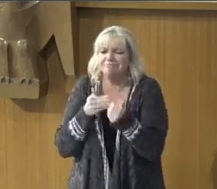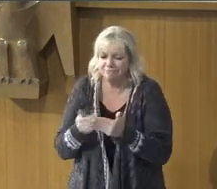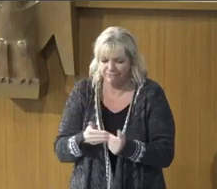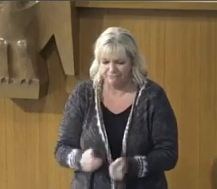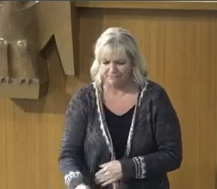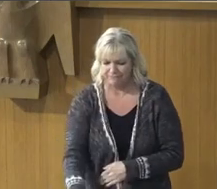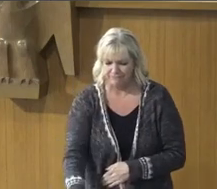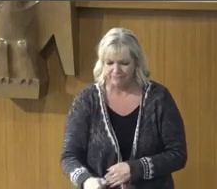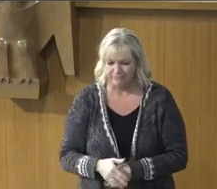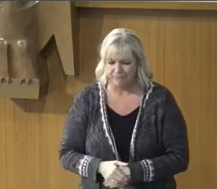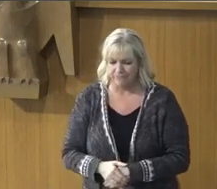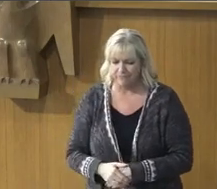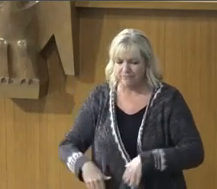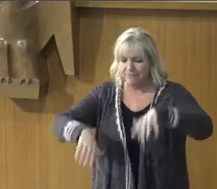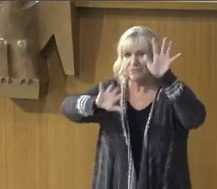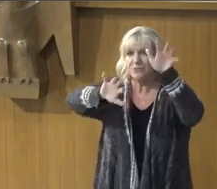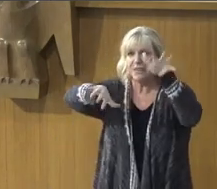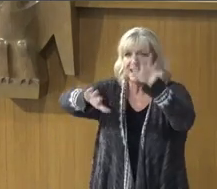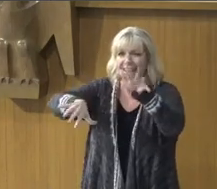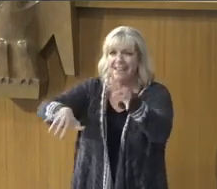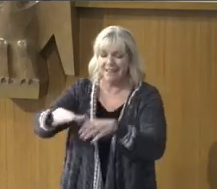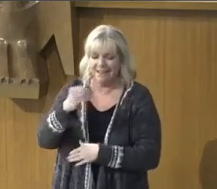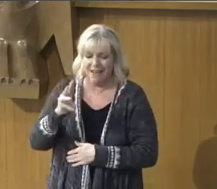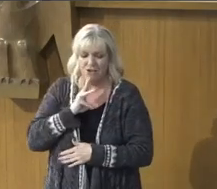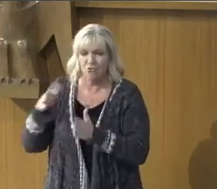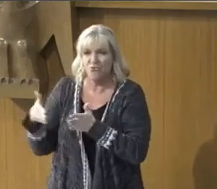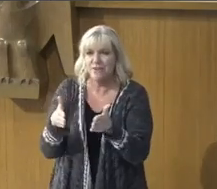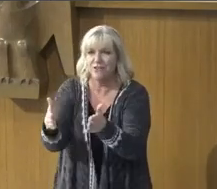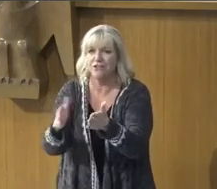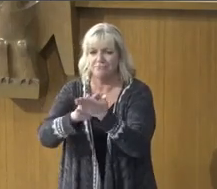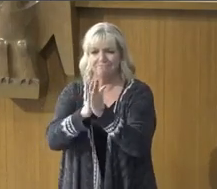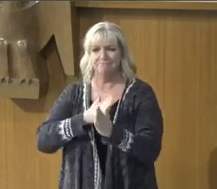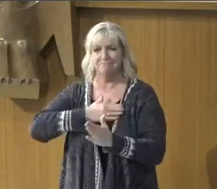The rainstorm and the river are my brothers